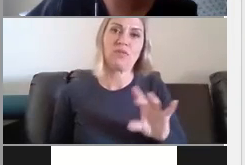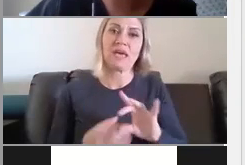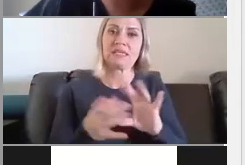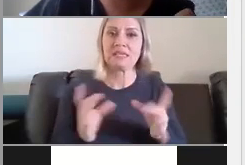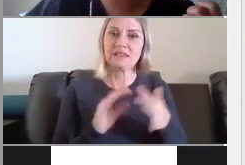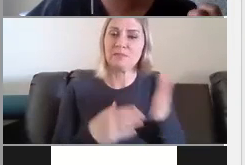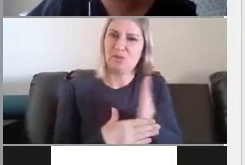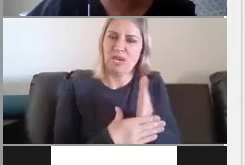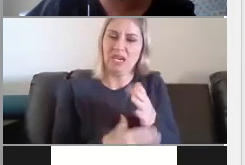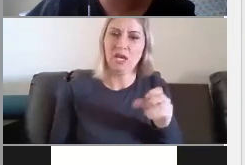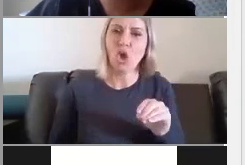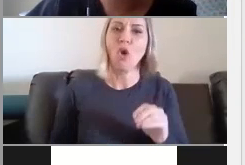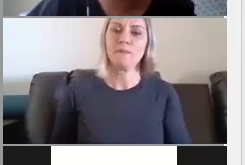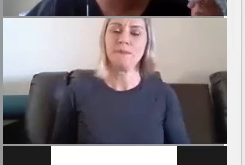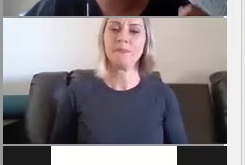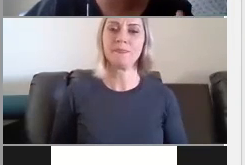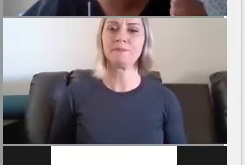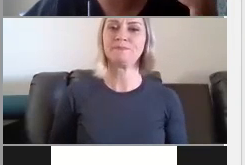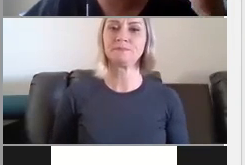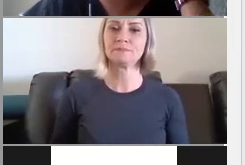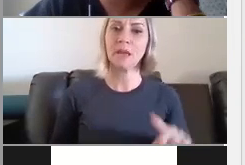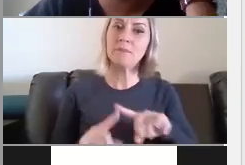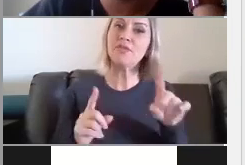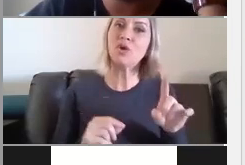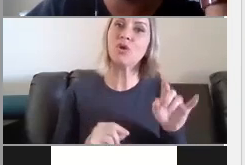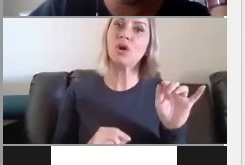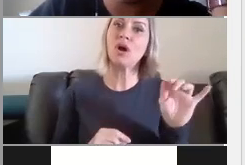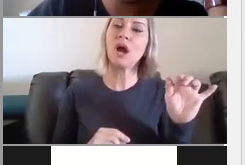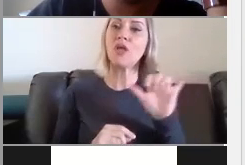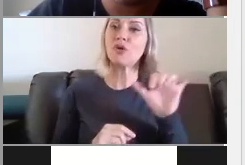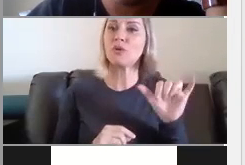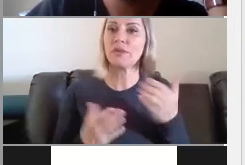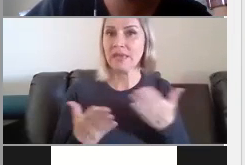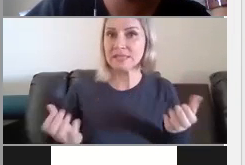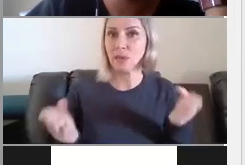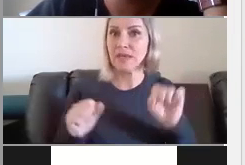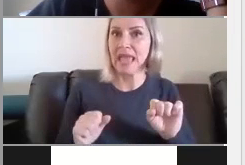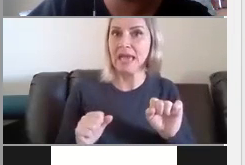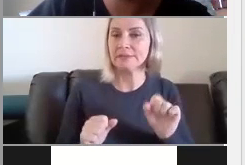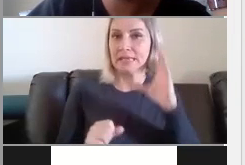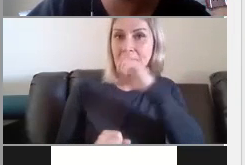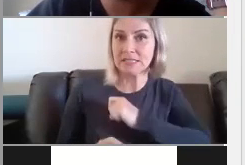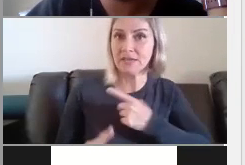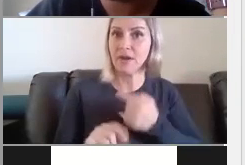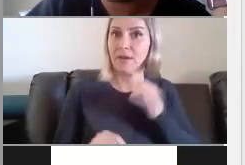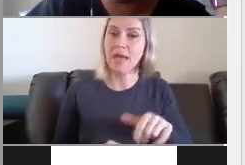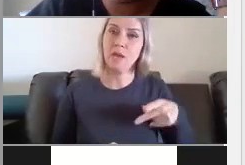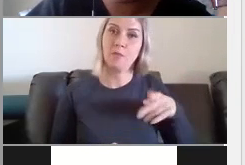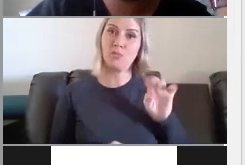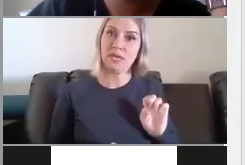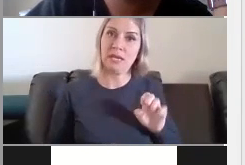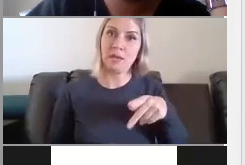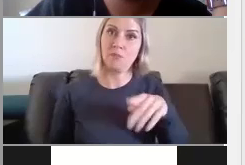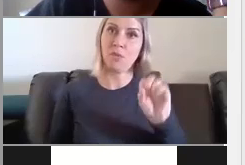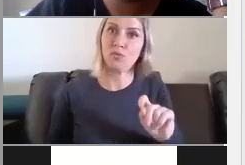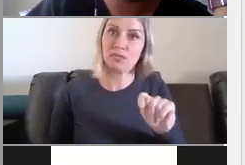U. And similarly for V as well. But there are also other properties that we can infer from these post-visit and pre-visit